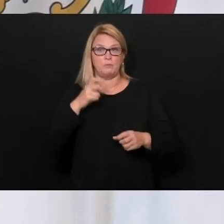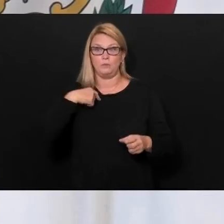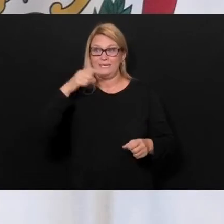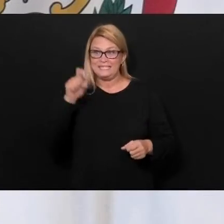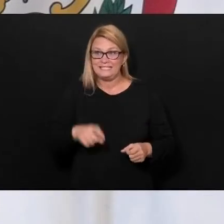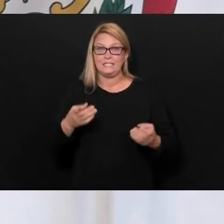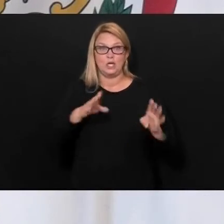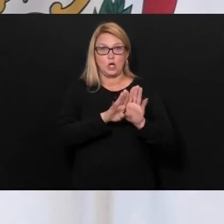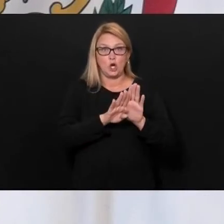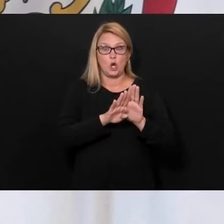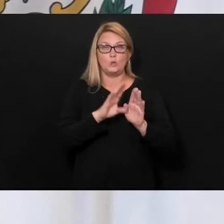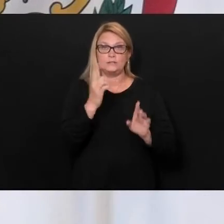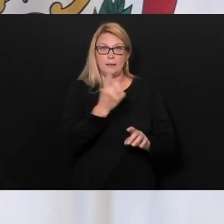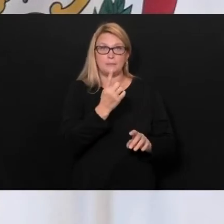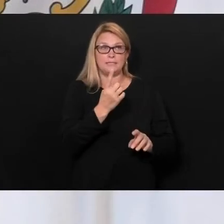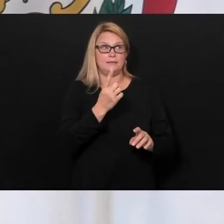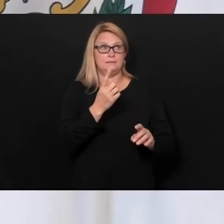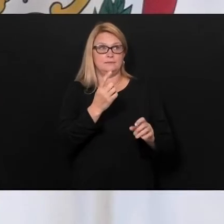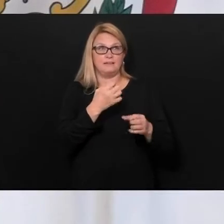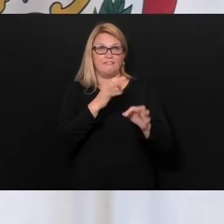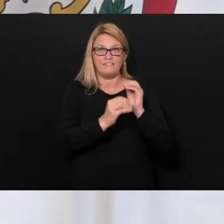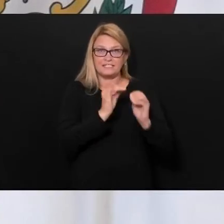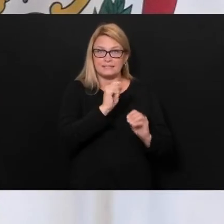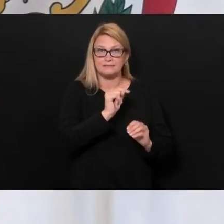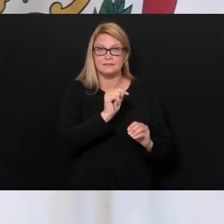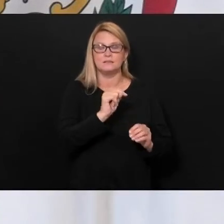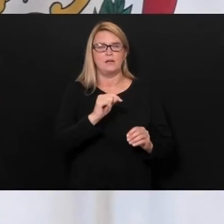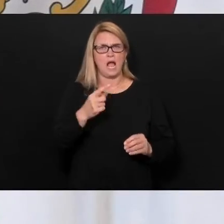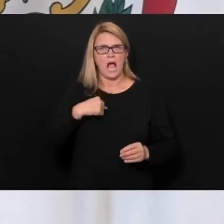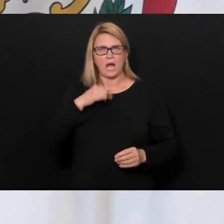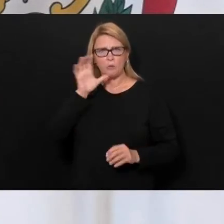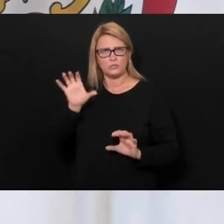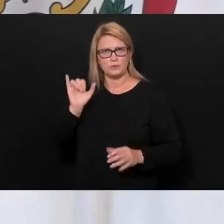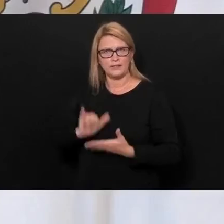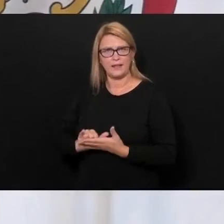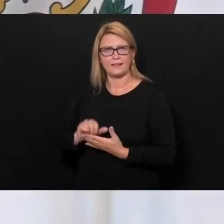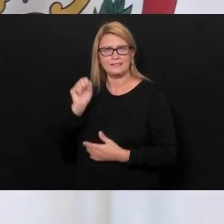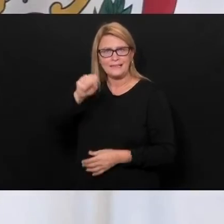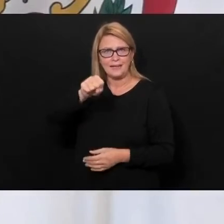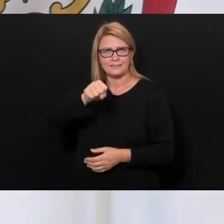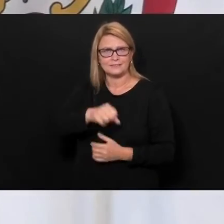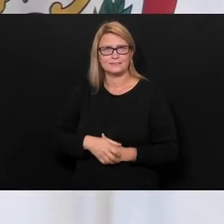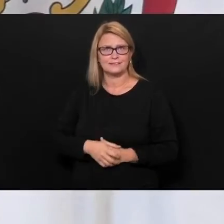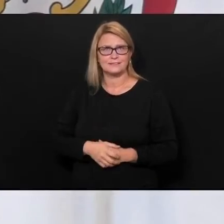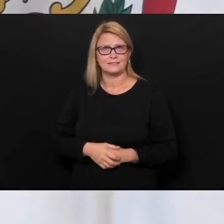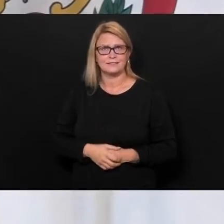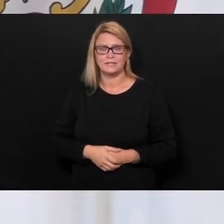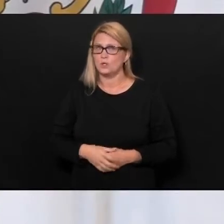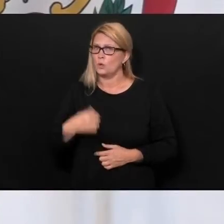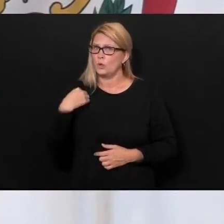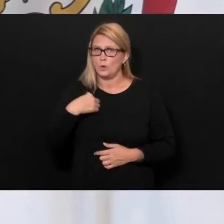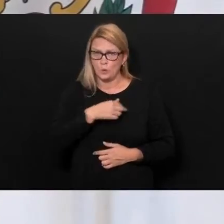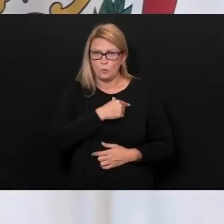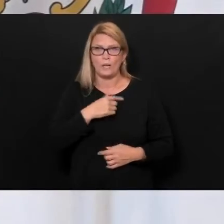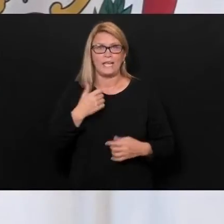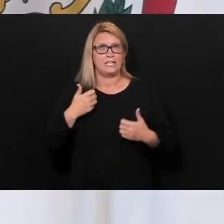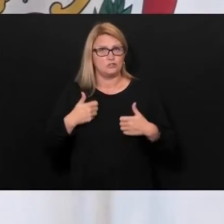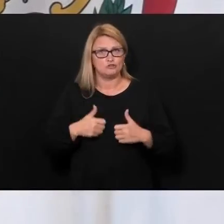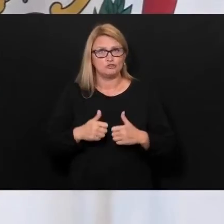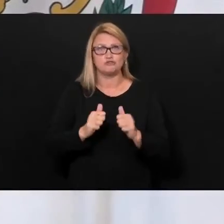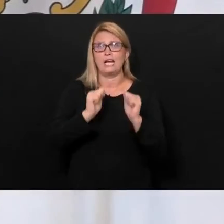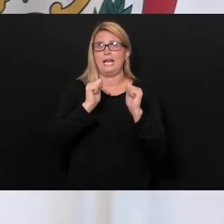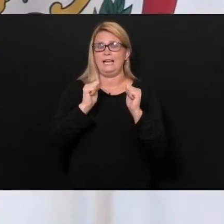close this and close, we'd have done it. We'd have done it in a second. We even ran down the rabbit holes and everything to really